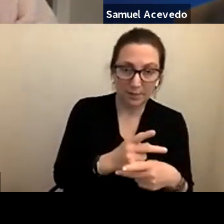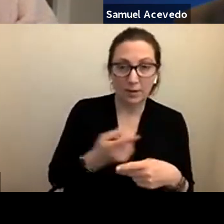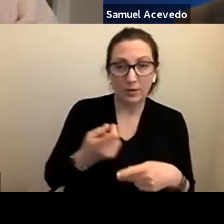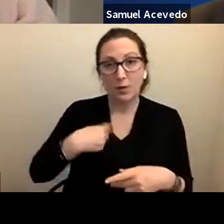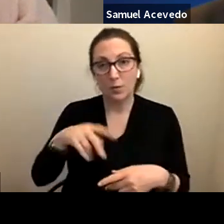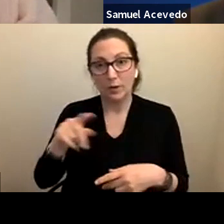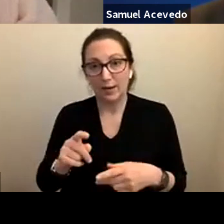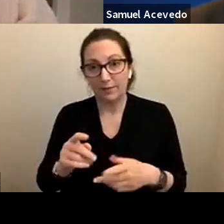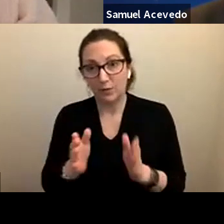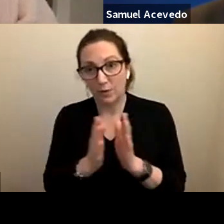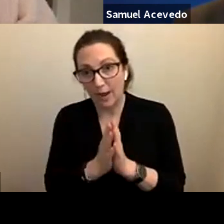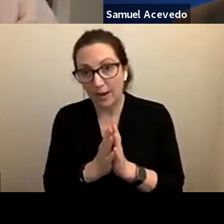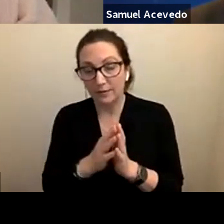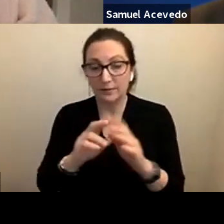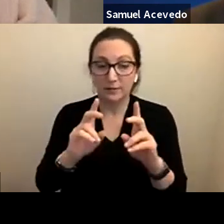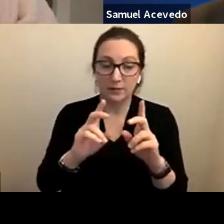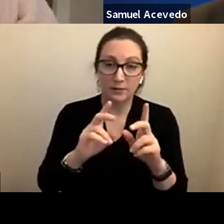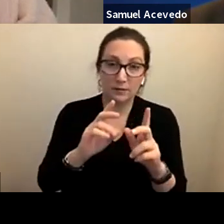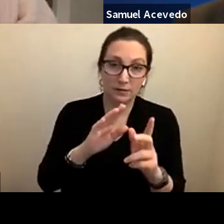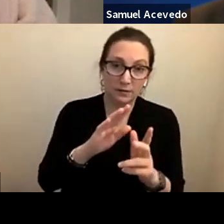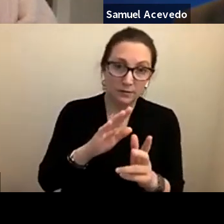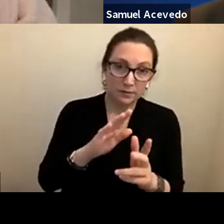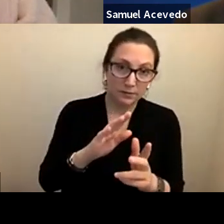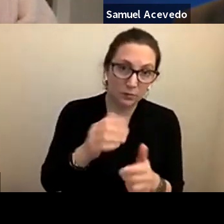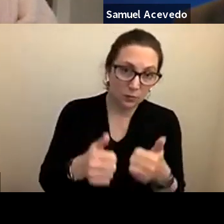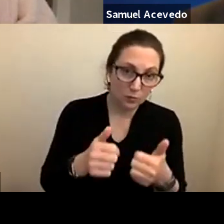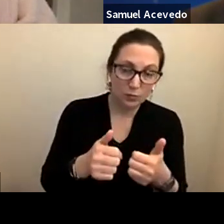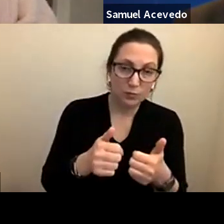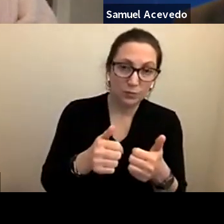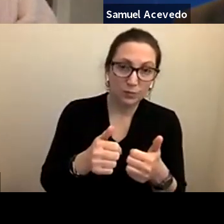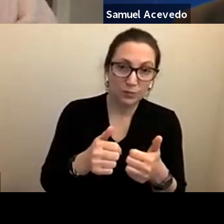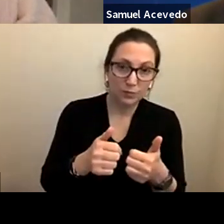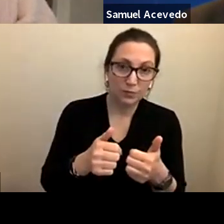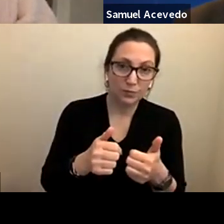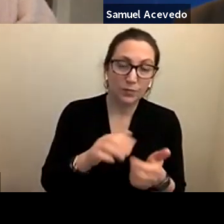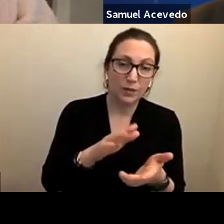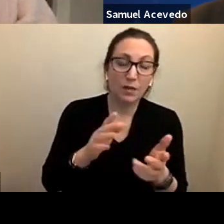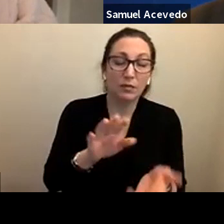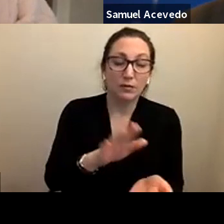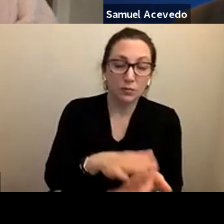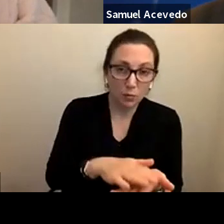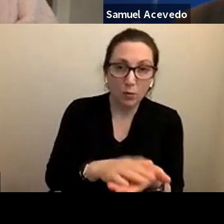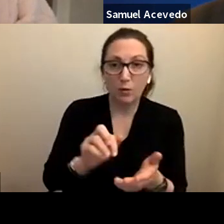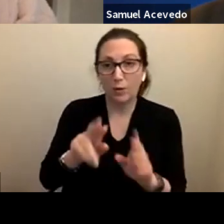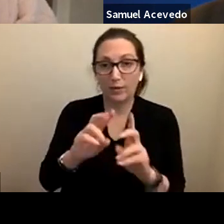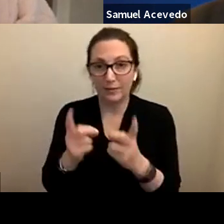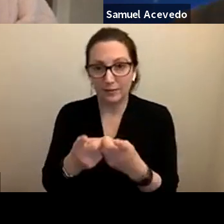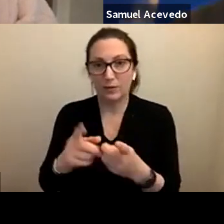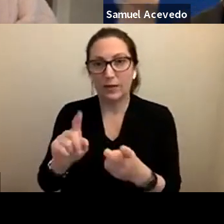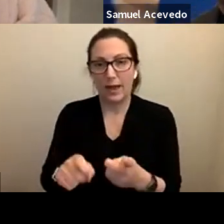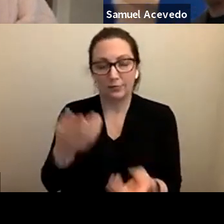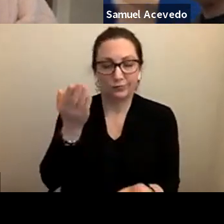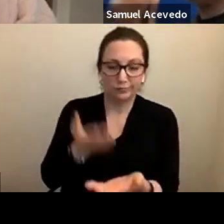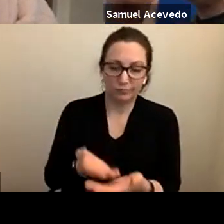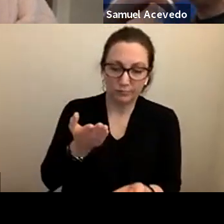the districts or the sending schools themselves to verify that the class work represents on grade level